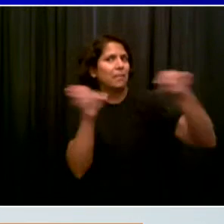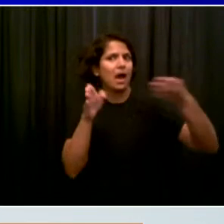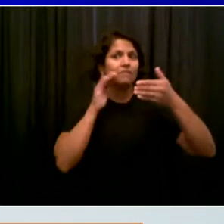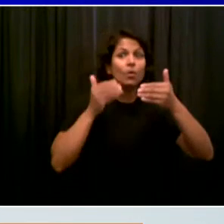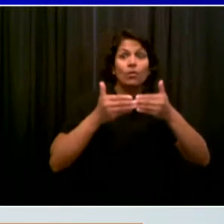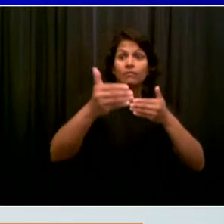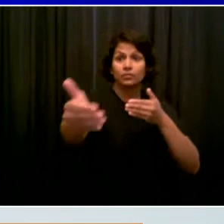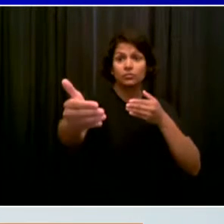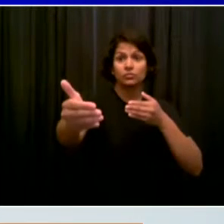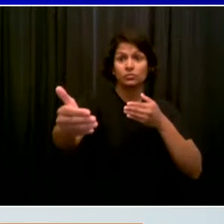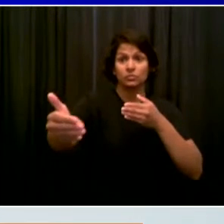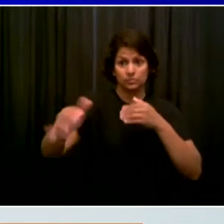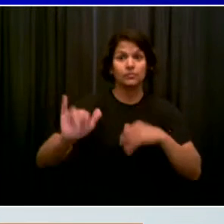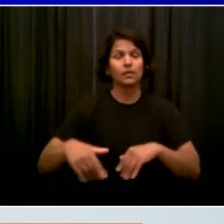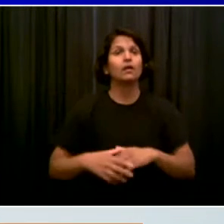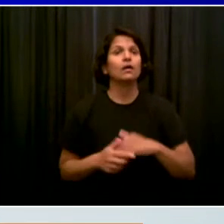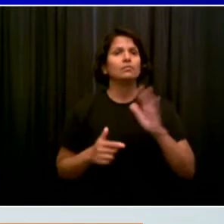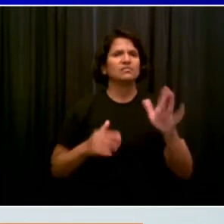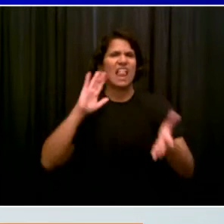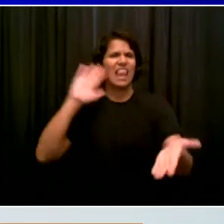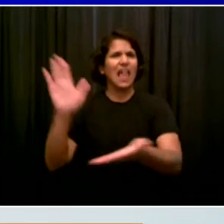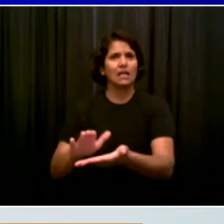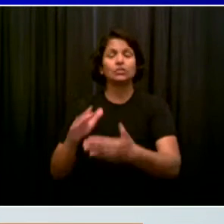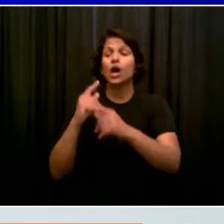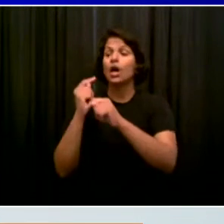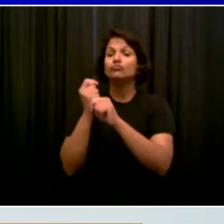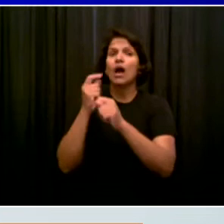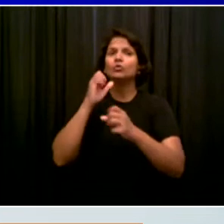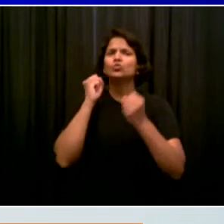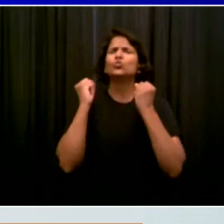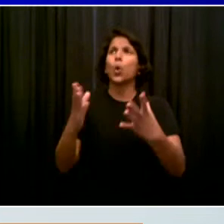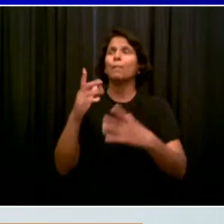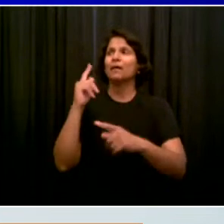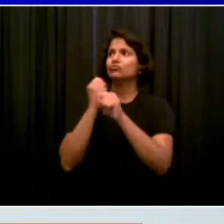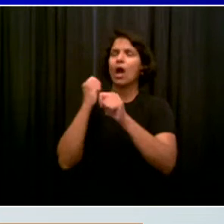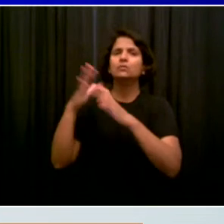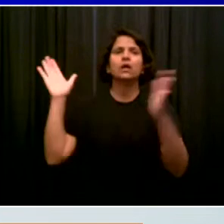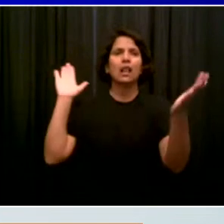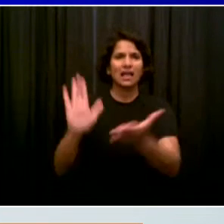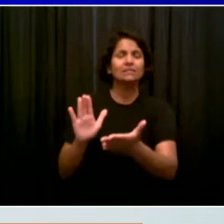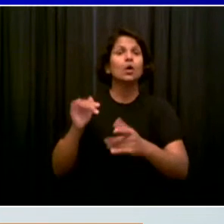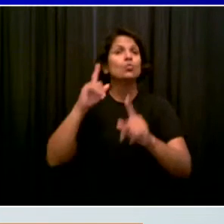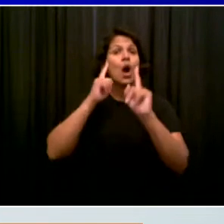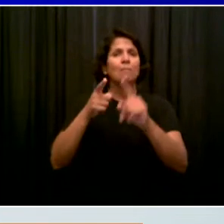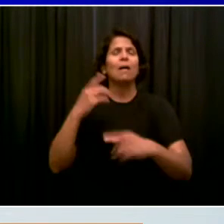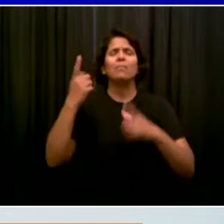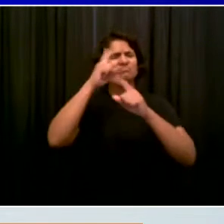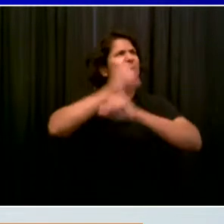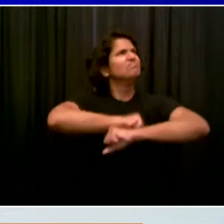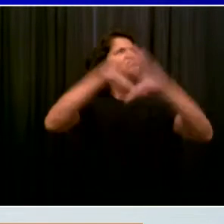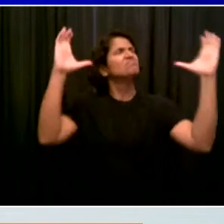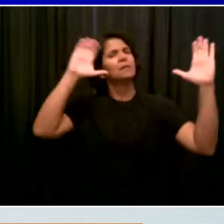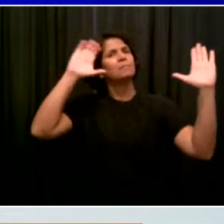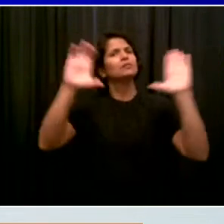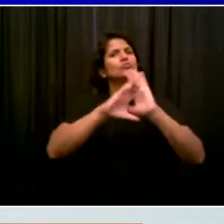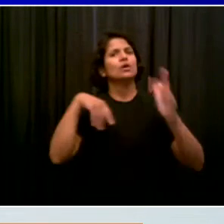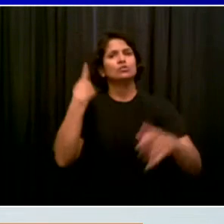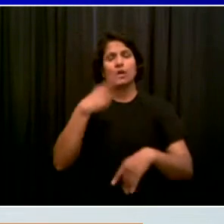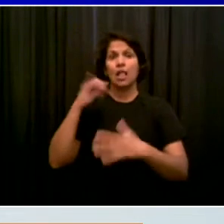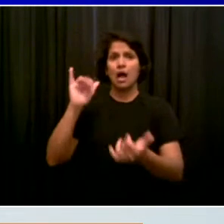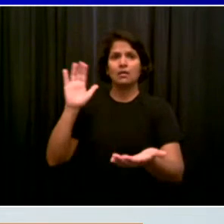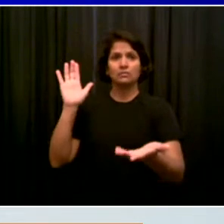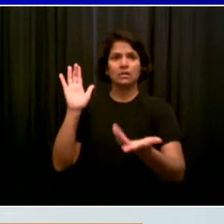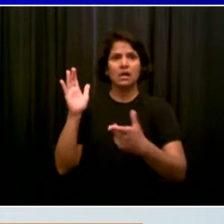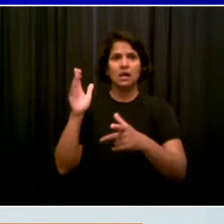one of our great possibilities that's minimally used in this city. Look at this, one of the greatest coastal cities on earth. Very little of our